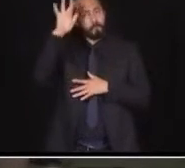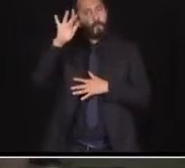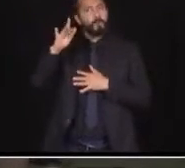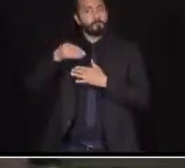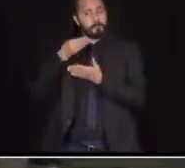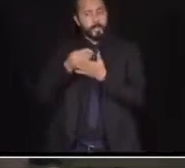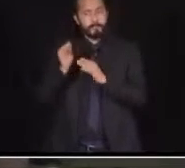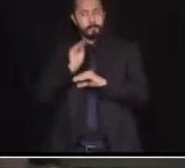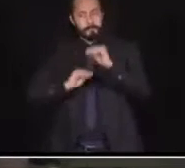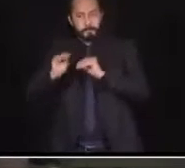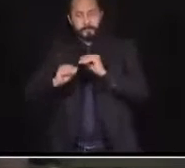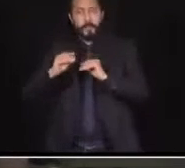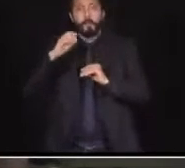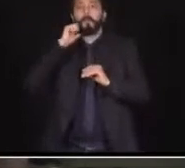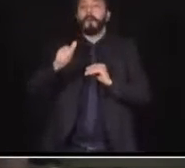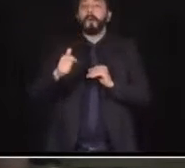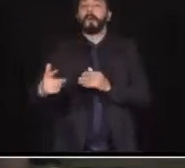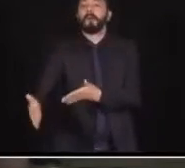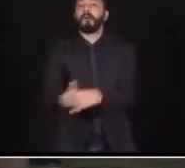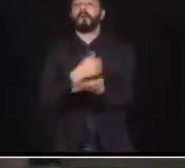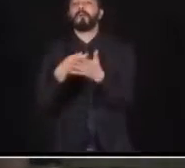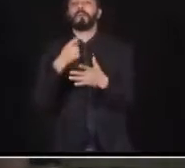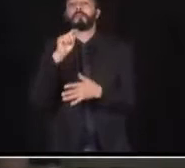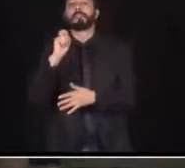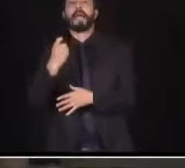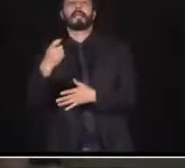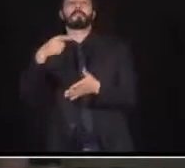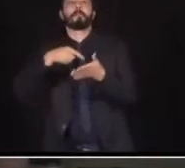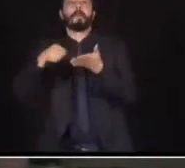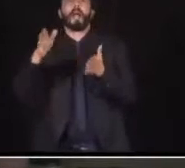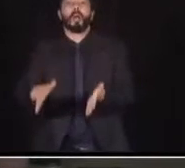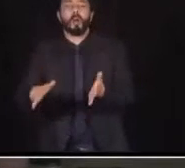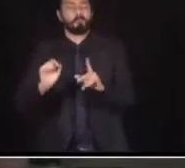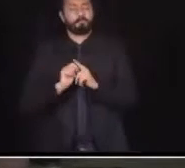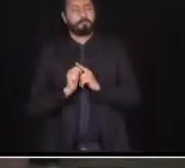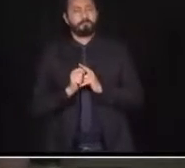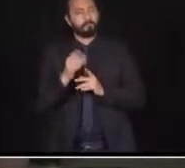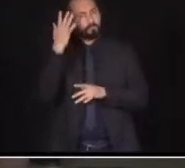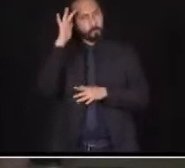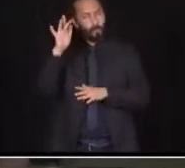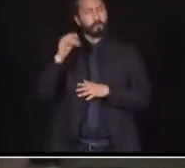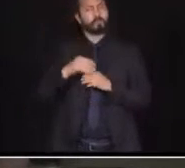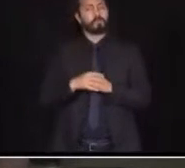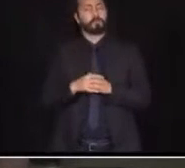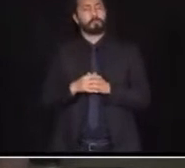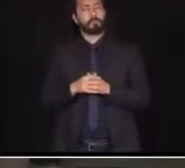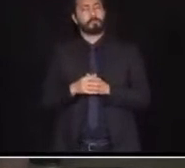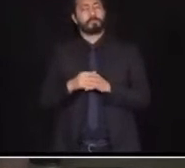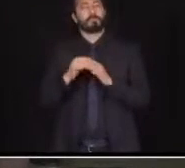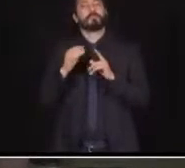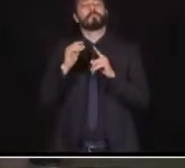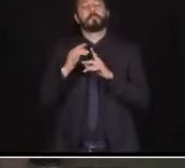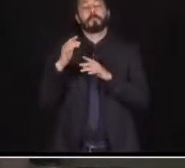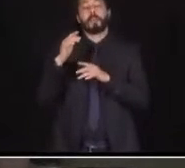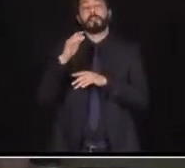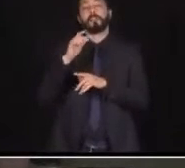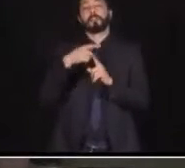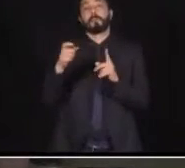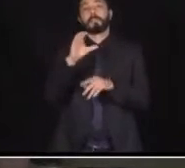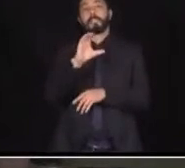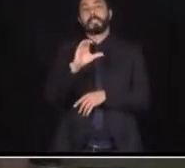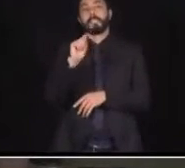that. Next question. The next question comes from Lorenda Redikoff at CBC News. Please go